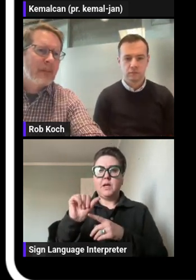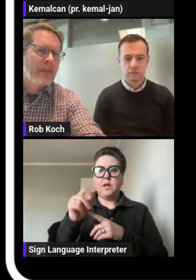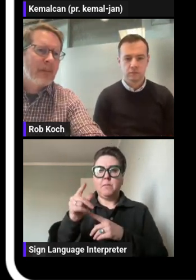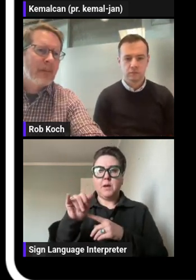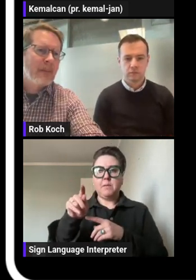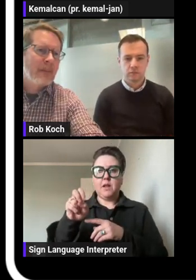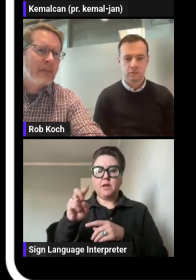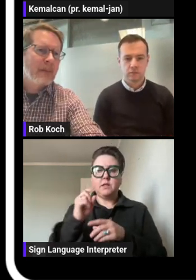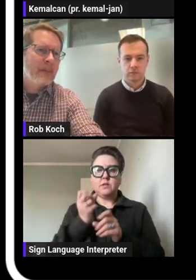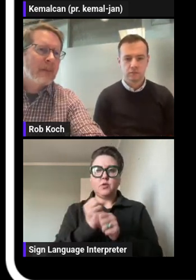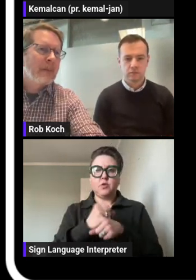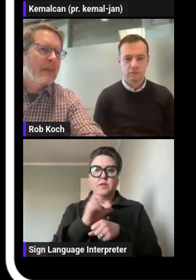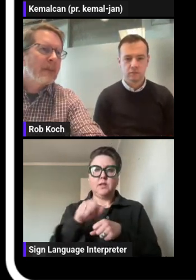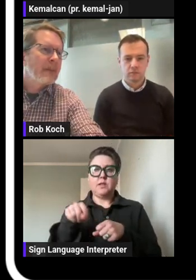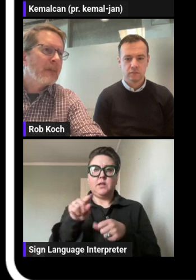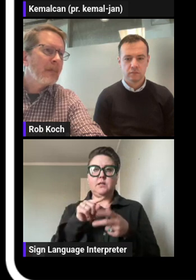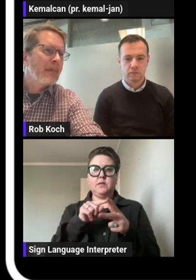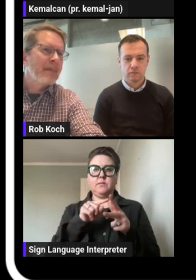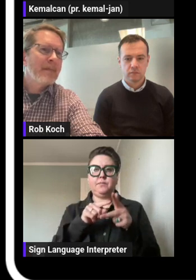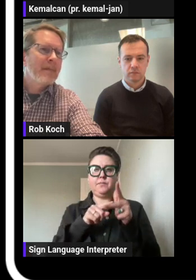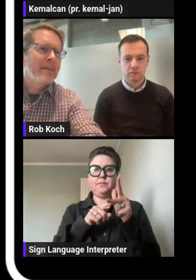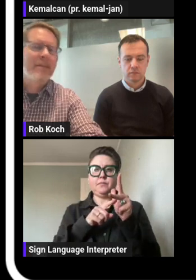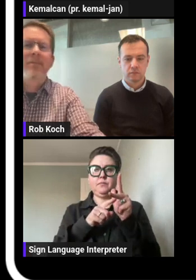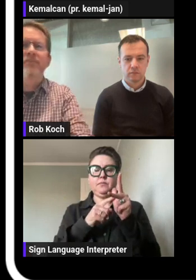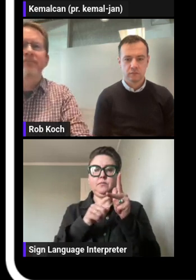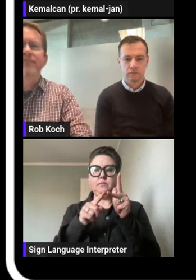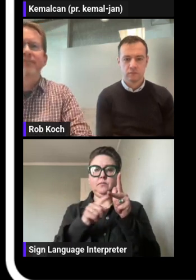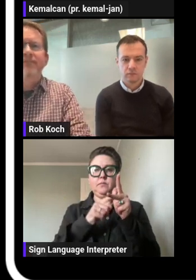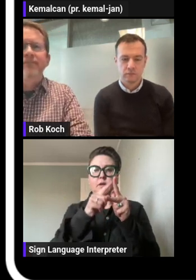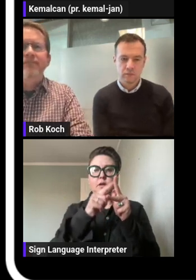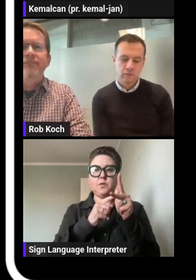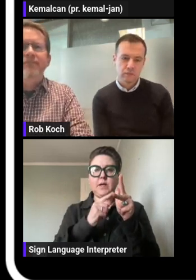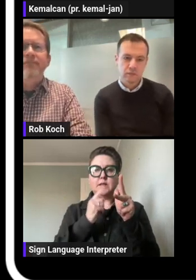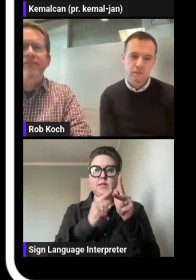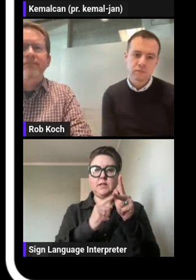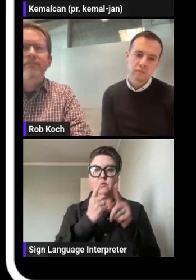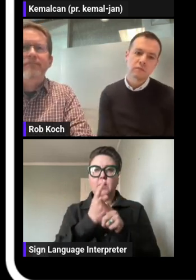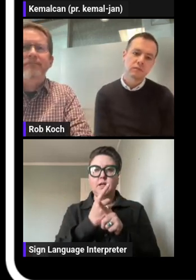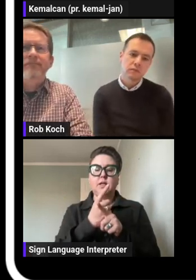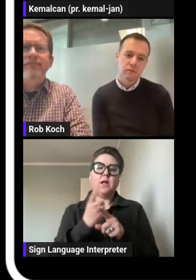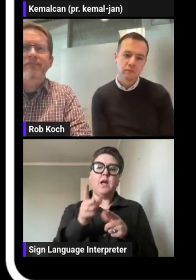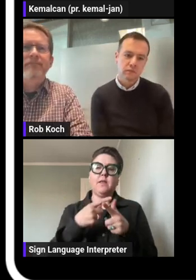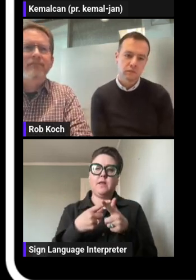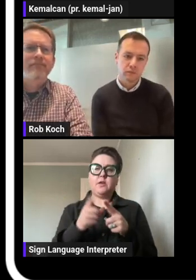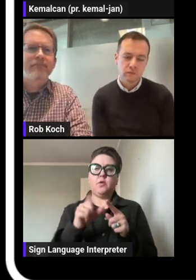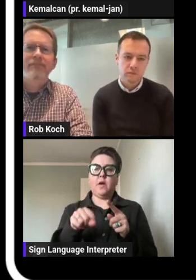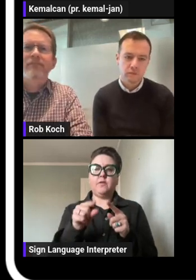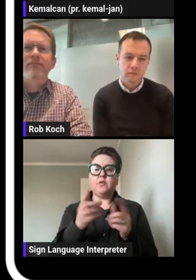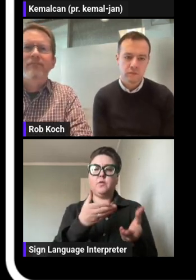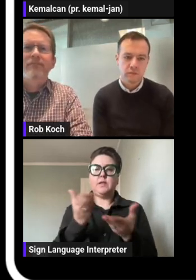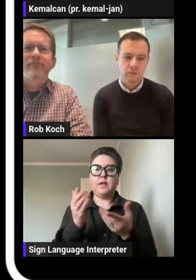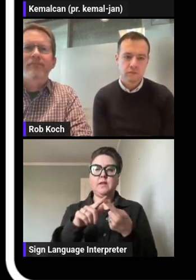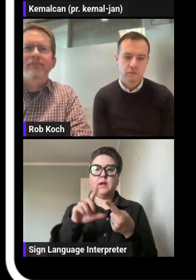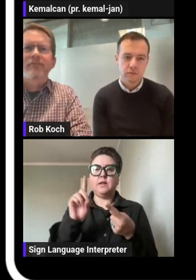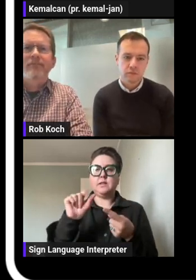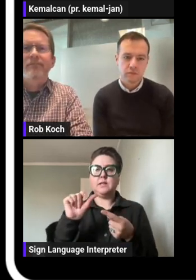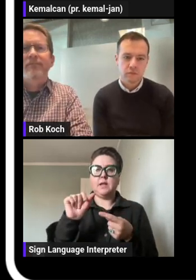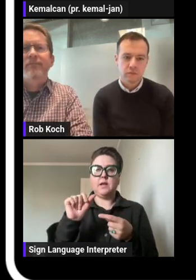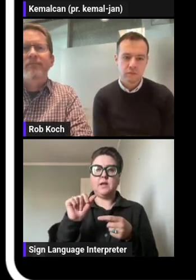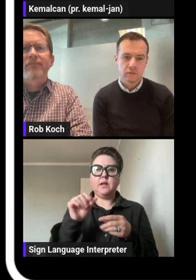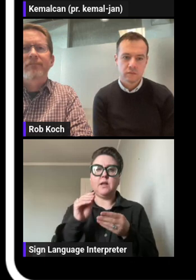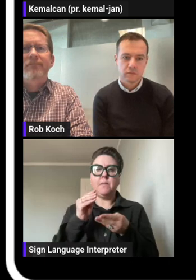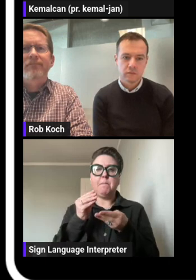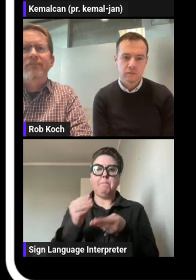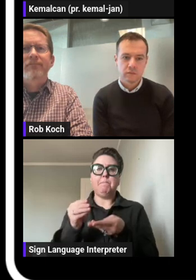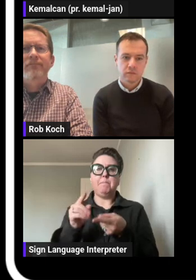vertices of the spatial position of these things, right? And then you have to take that data and pipe it into something, and